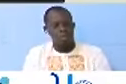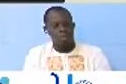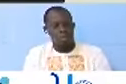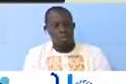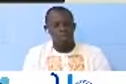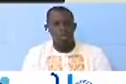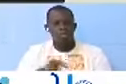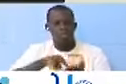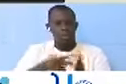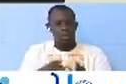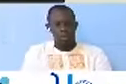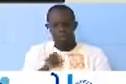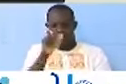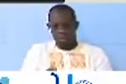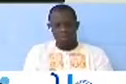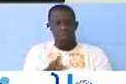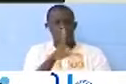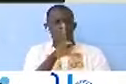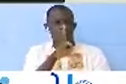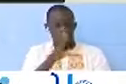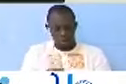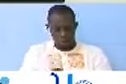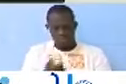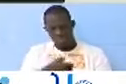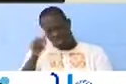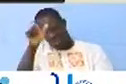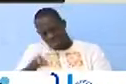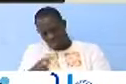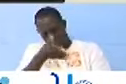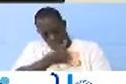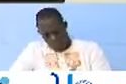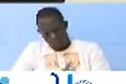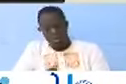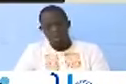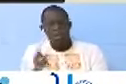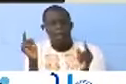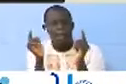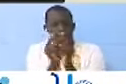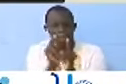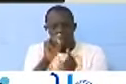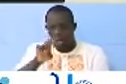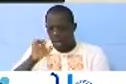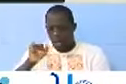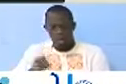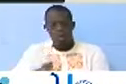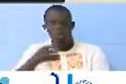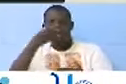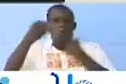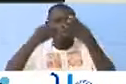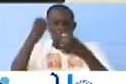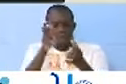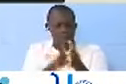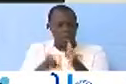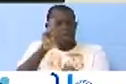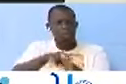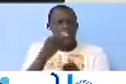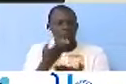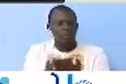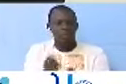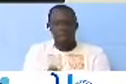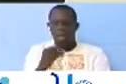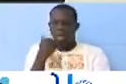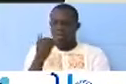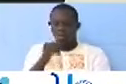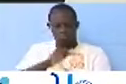Where basically claimants would go to NIA officers and then lodge a complaint to them, asking them to